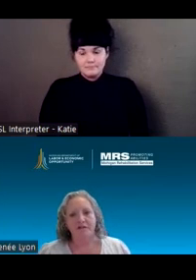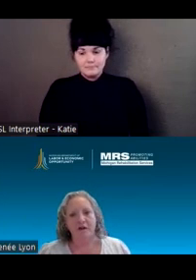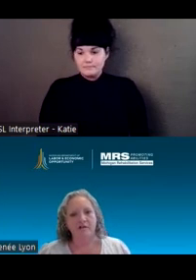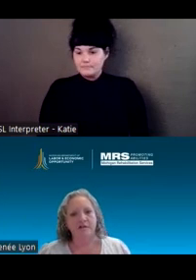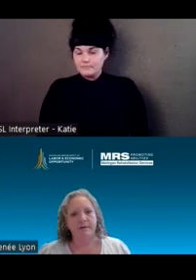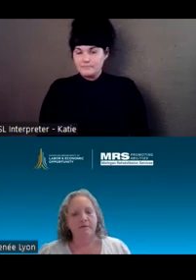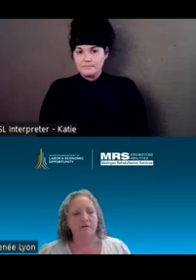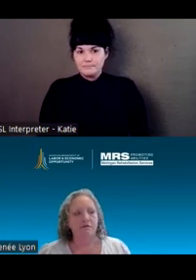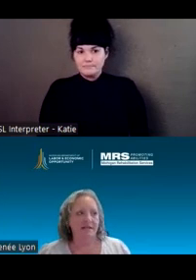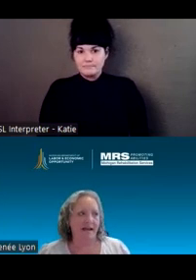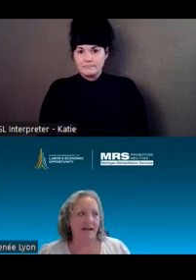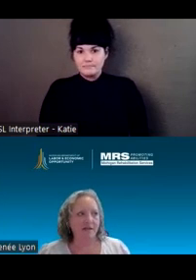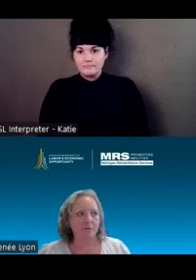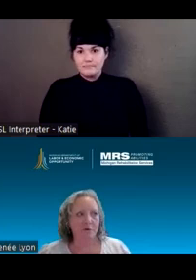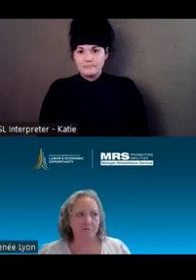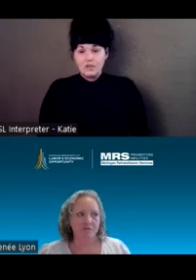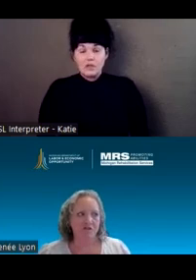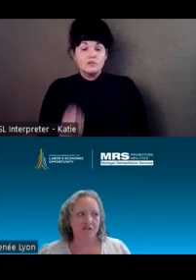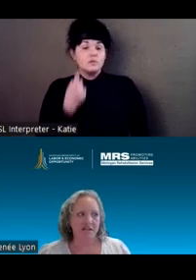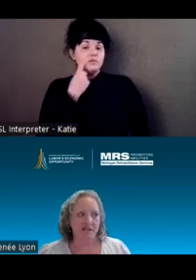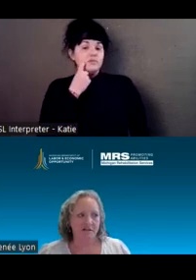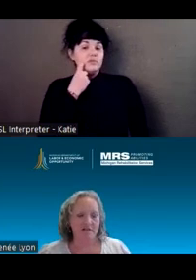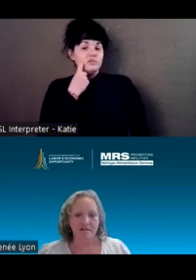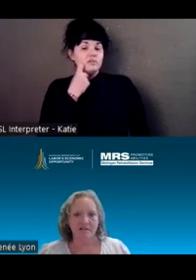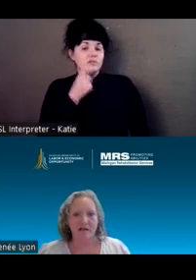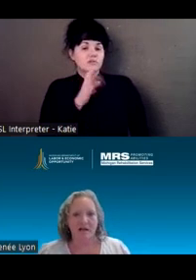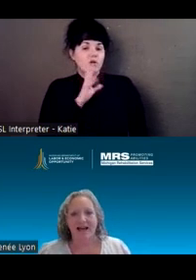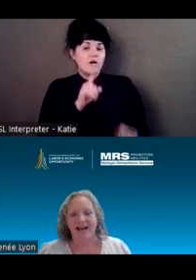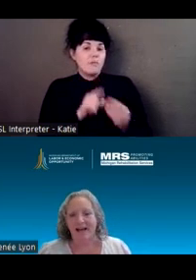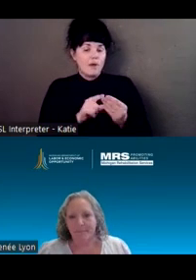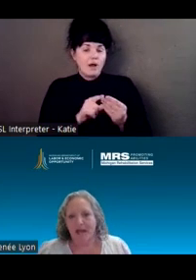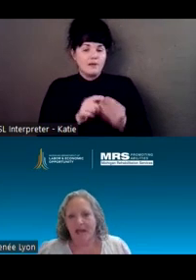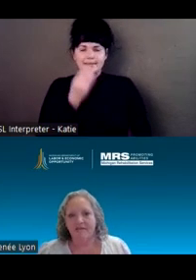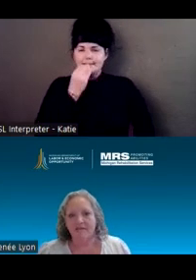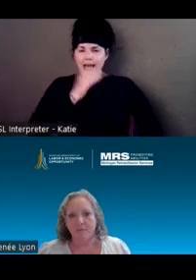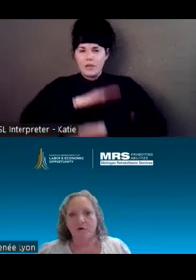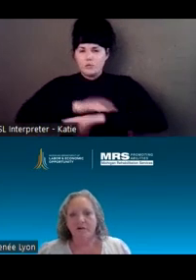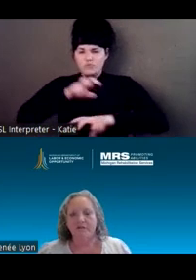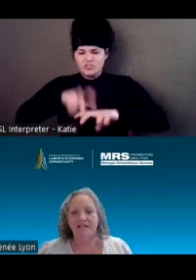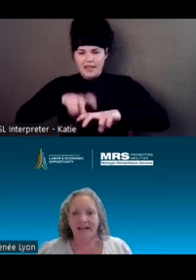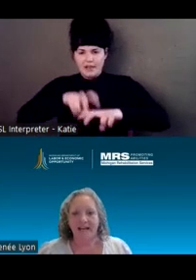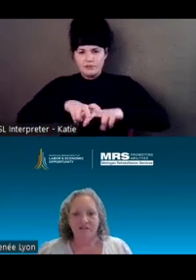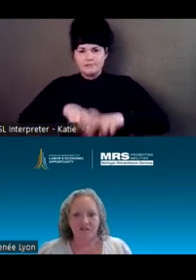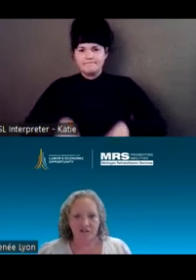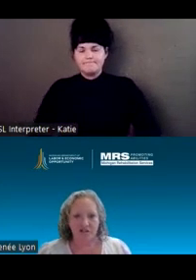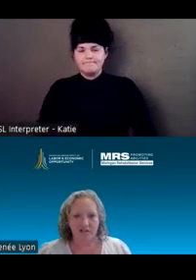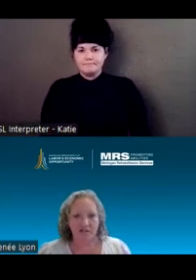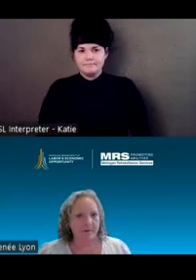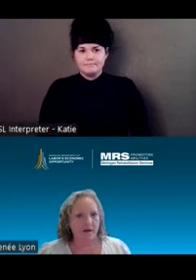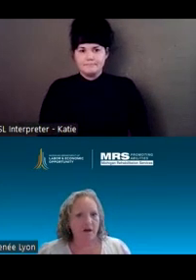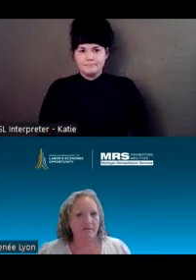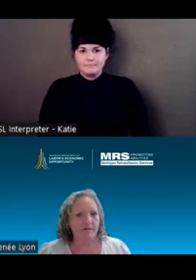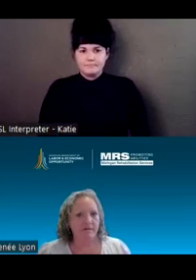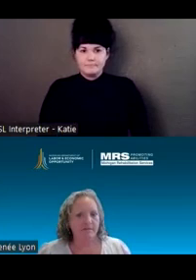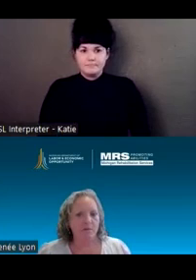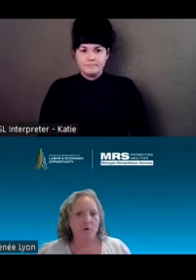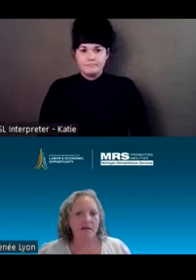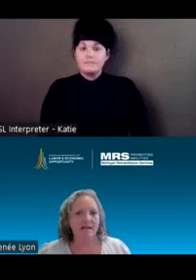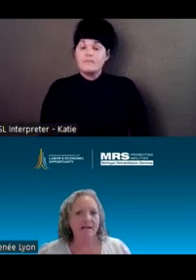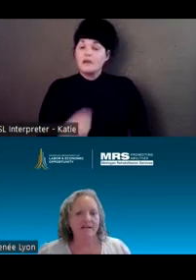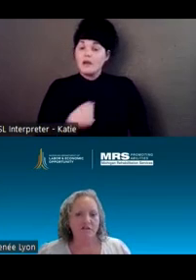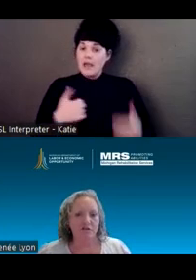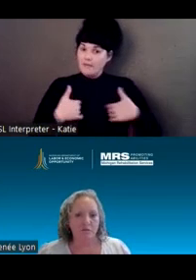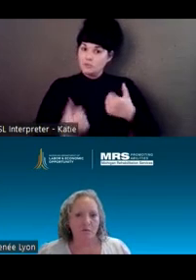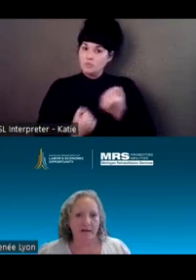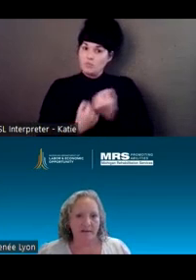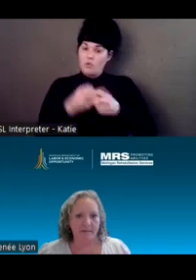So we just talked about those dining room chairs. I have a supportive task chair in my office, but what